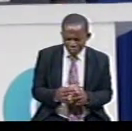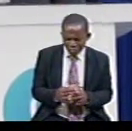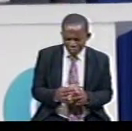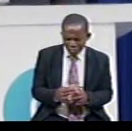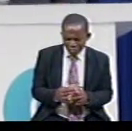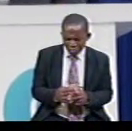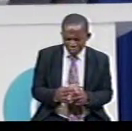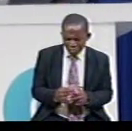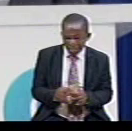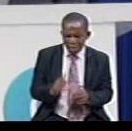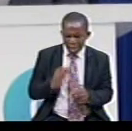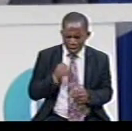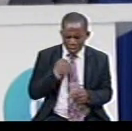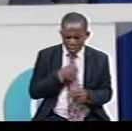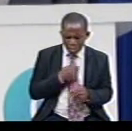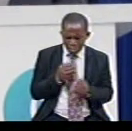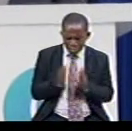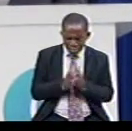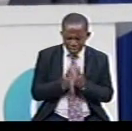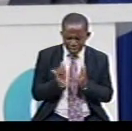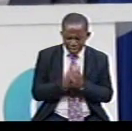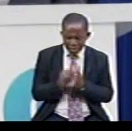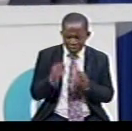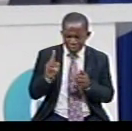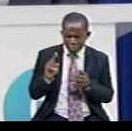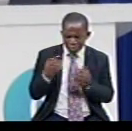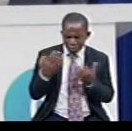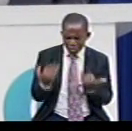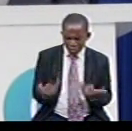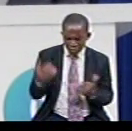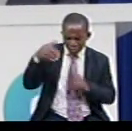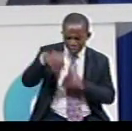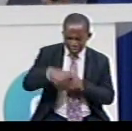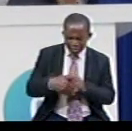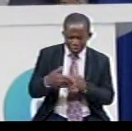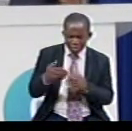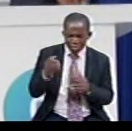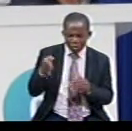And we pray that tonight, Lord, you increase the testimonies of your people.